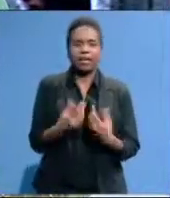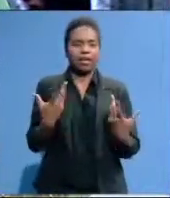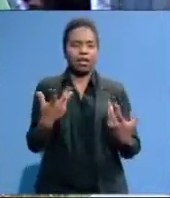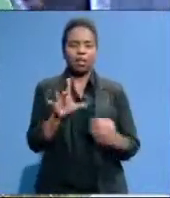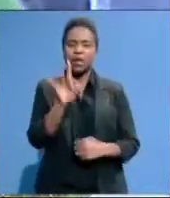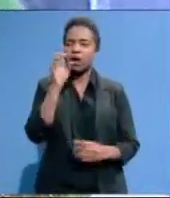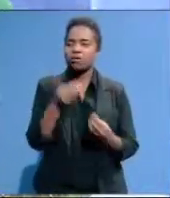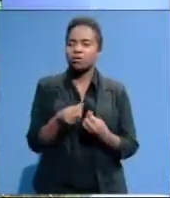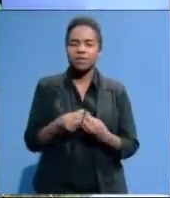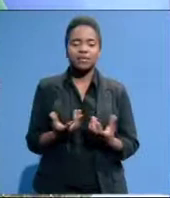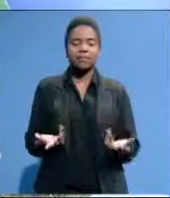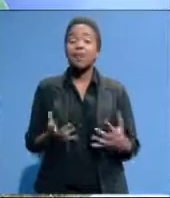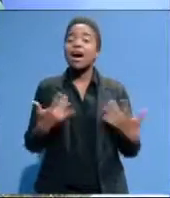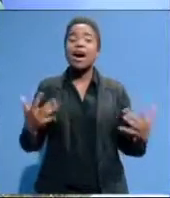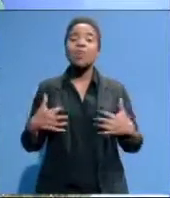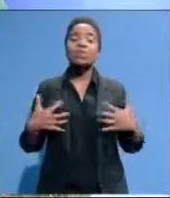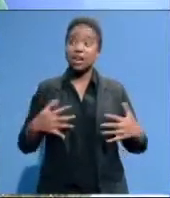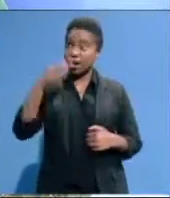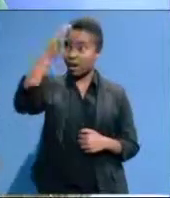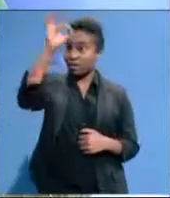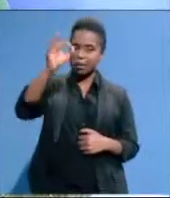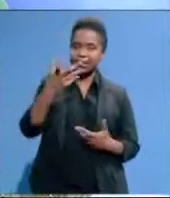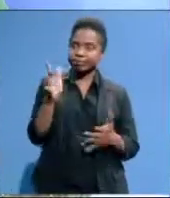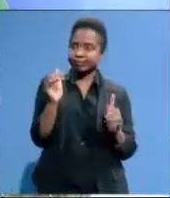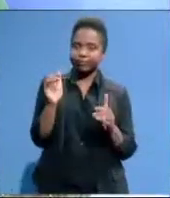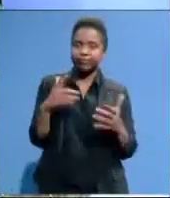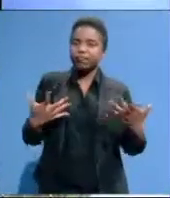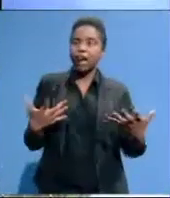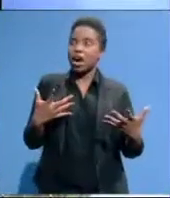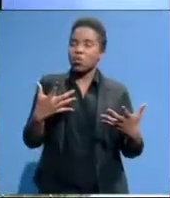something? How do we start dealing with our government? How